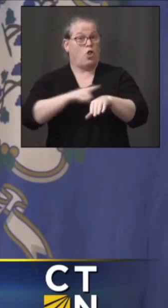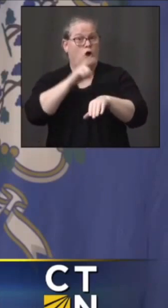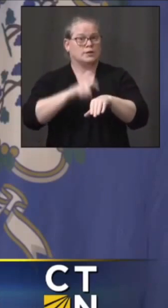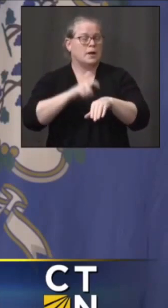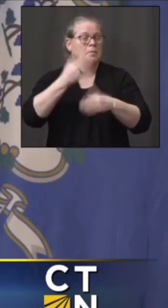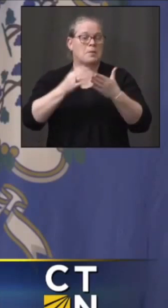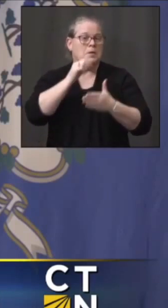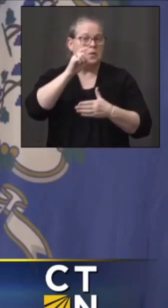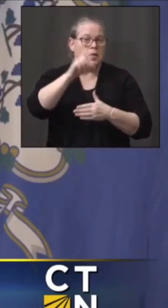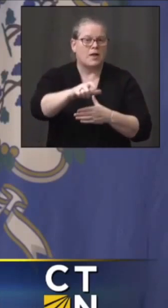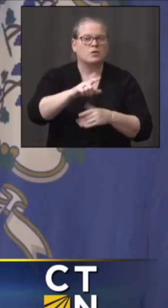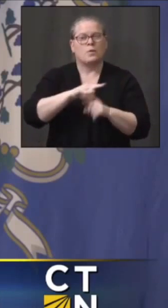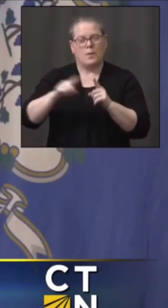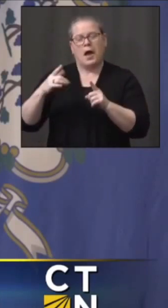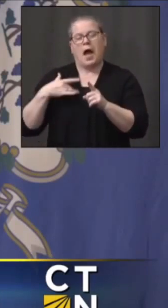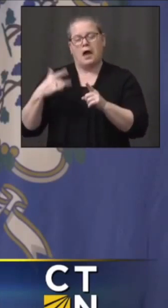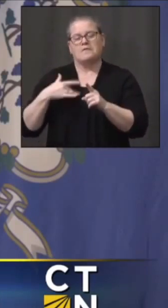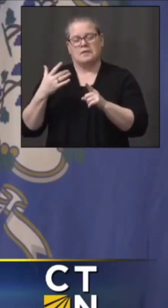month.